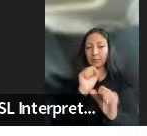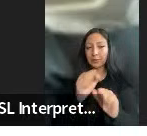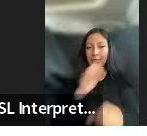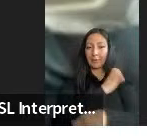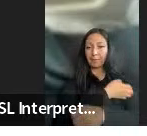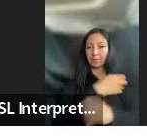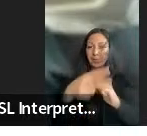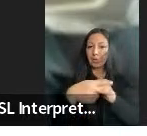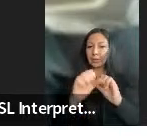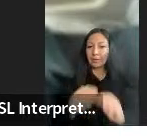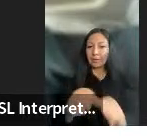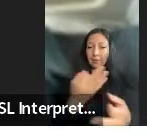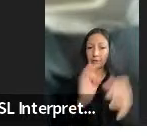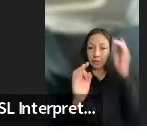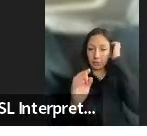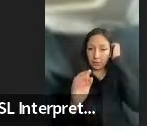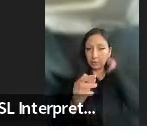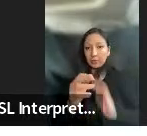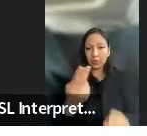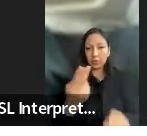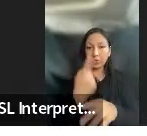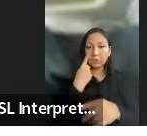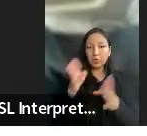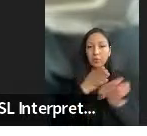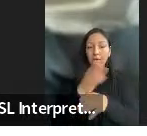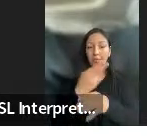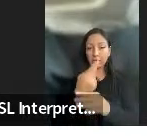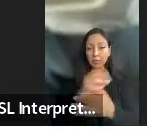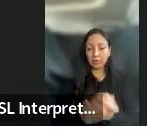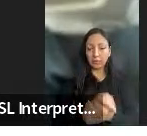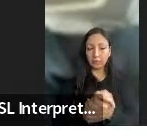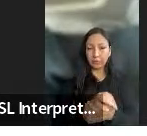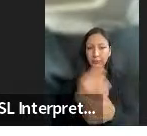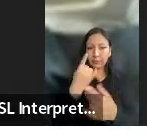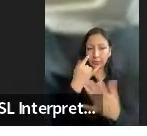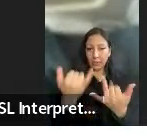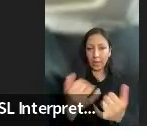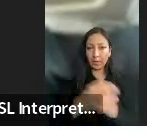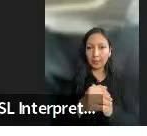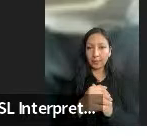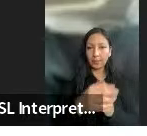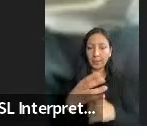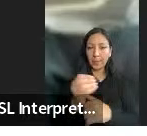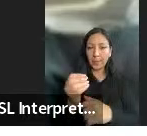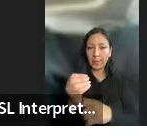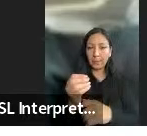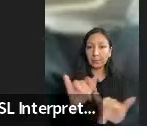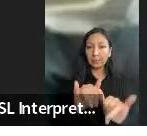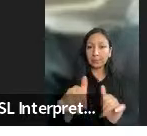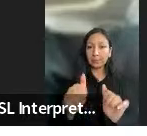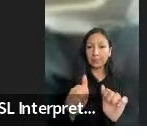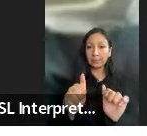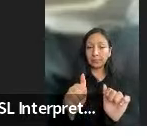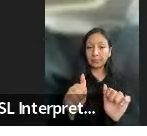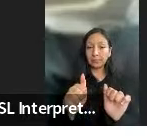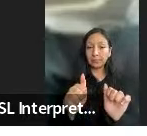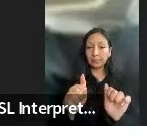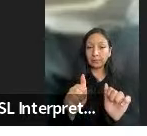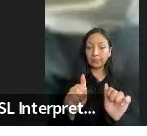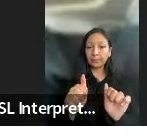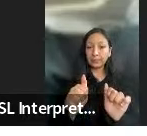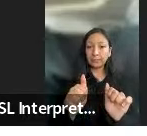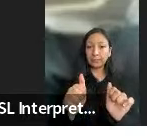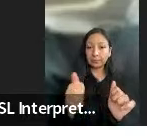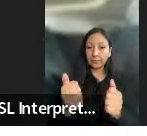be a freestanding use as a primary use currently, and as well as